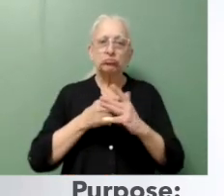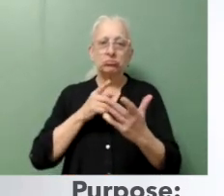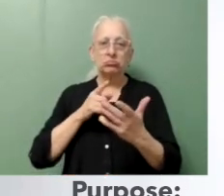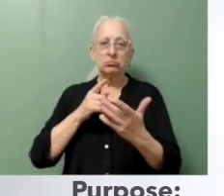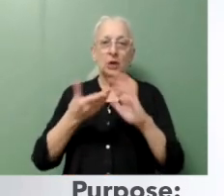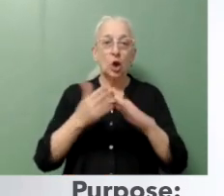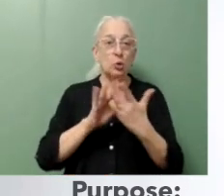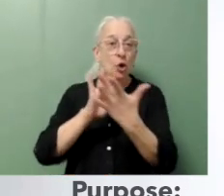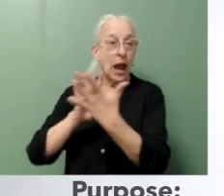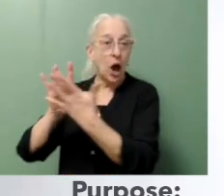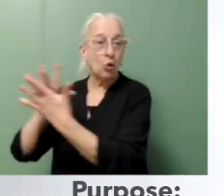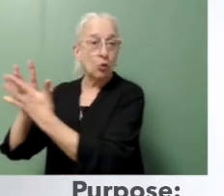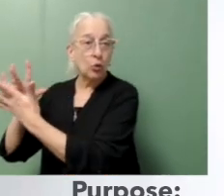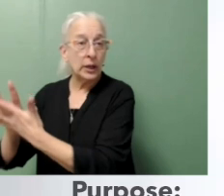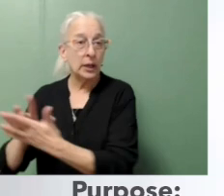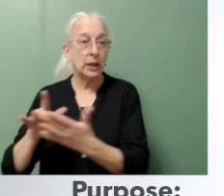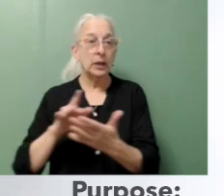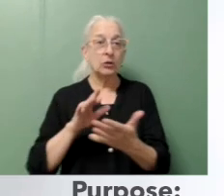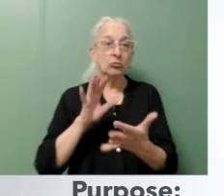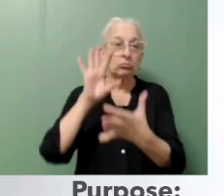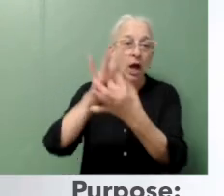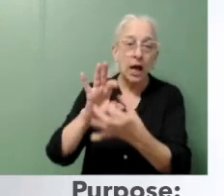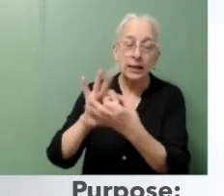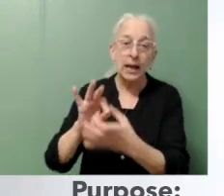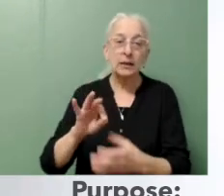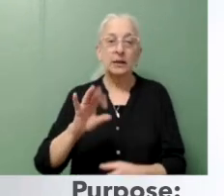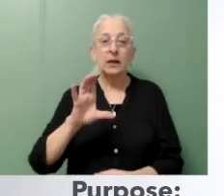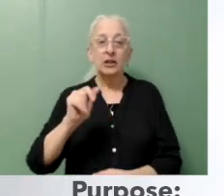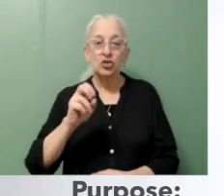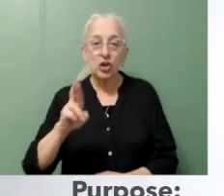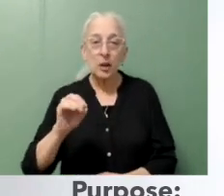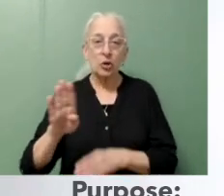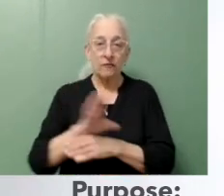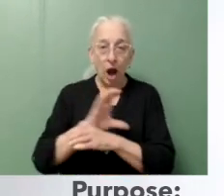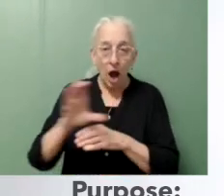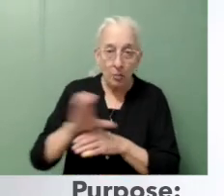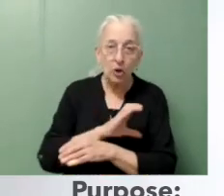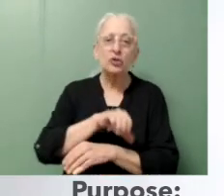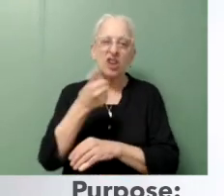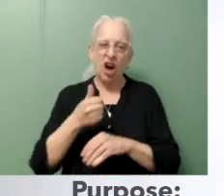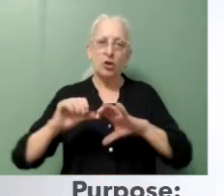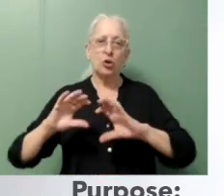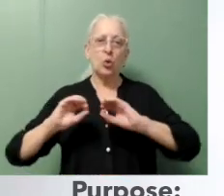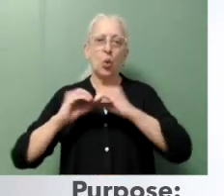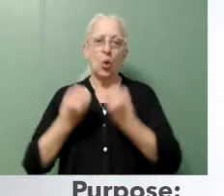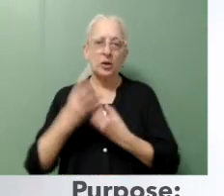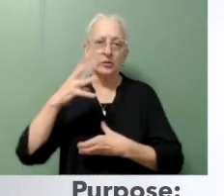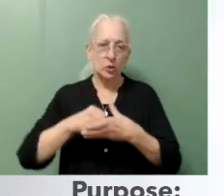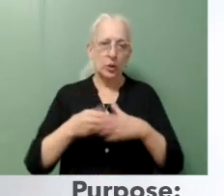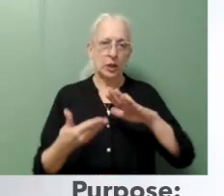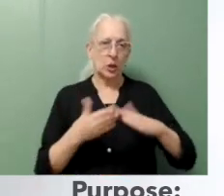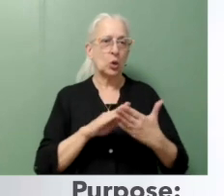chamber of commerces, and other local entities. We will also be collecting data for ROC